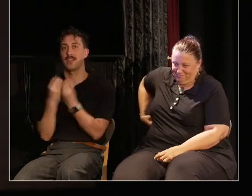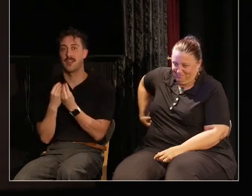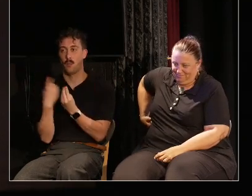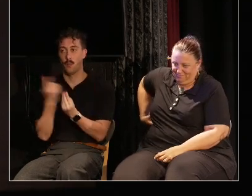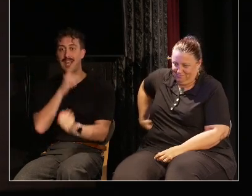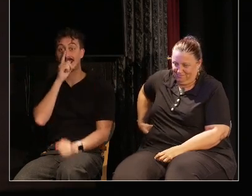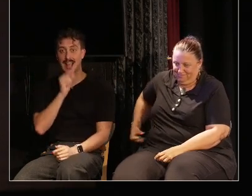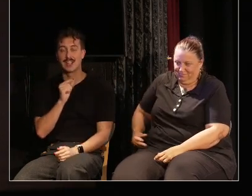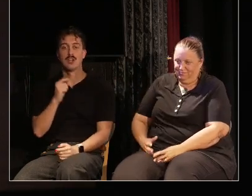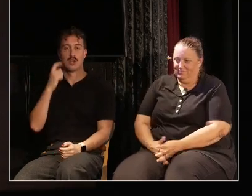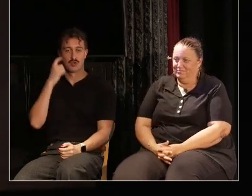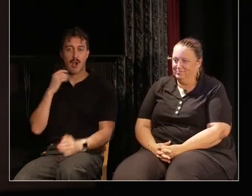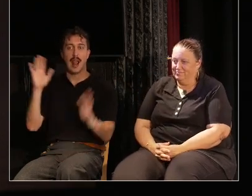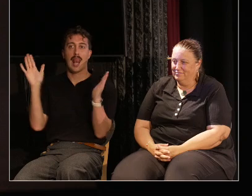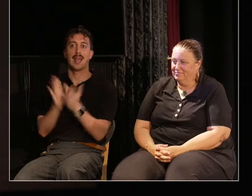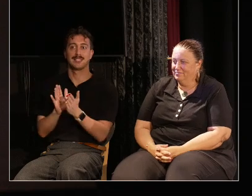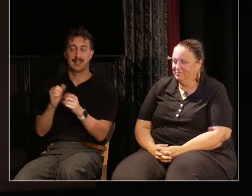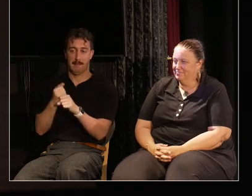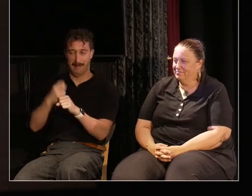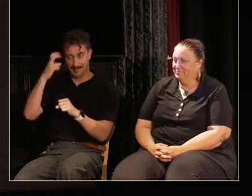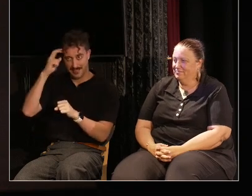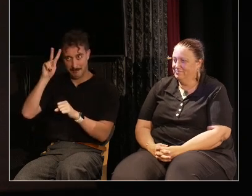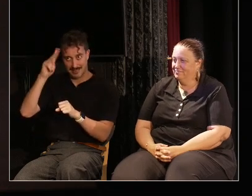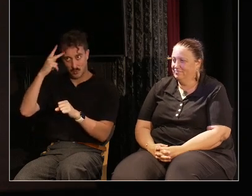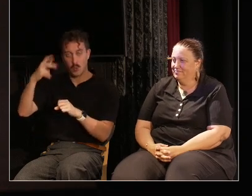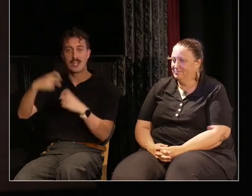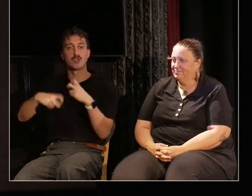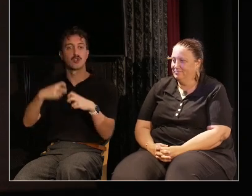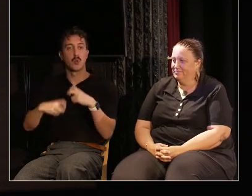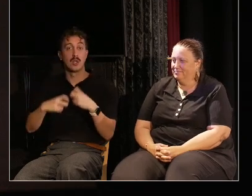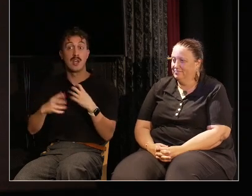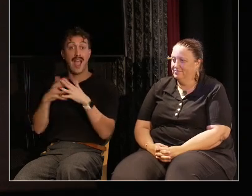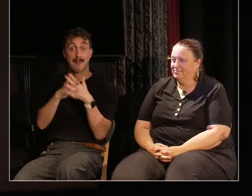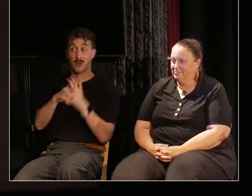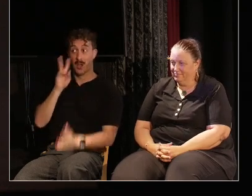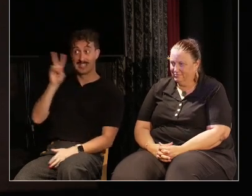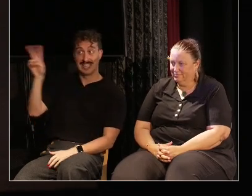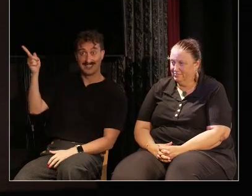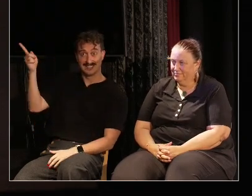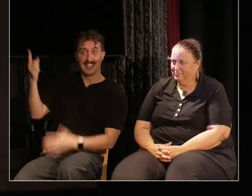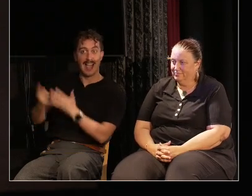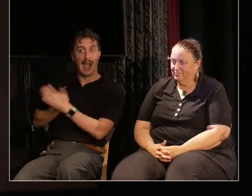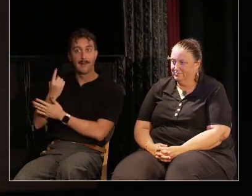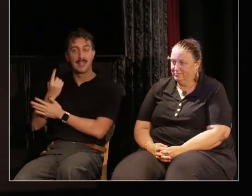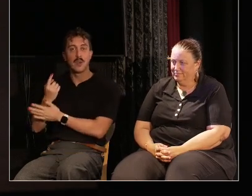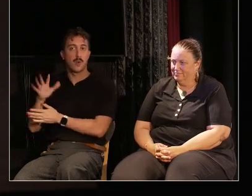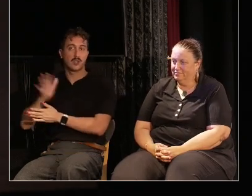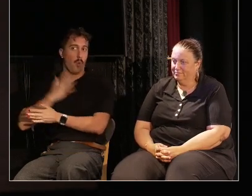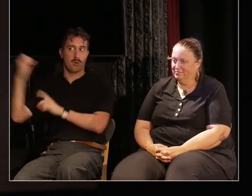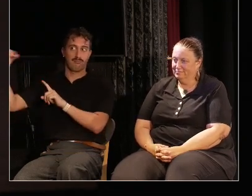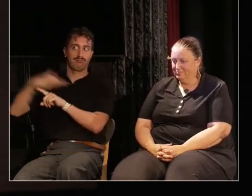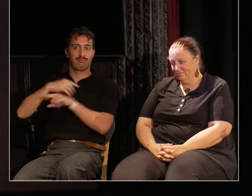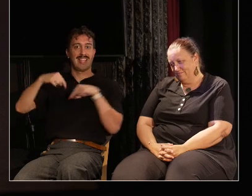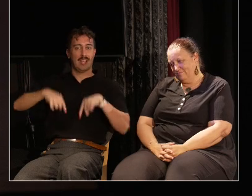of political football. We have seen this in the US. This is absolutely core of what we do not want to let come into this country